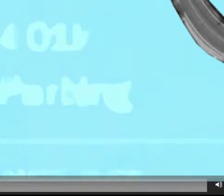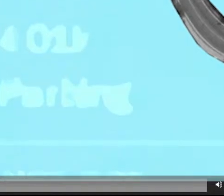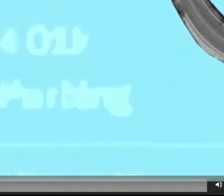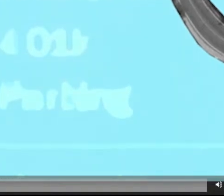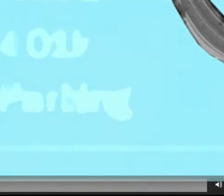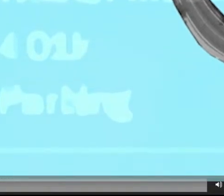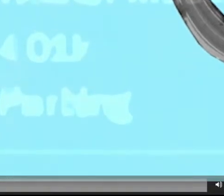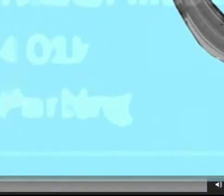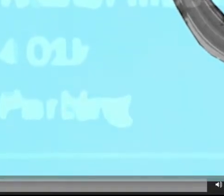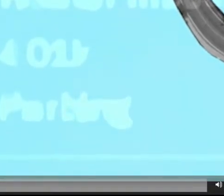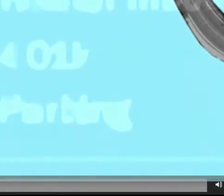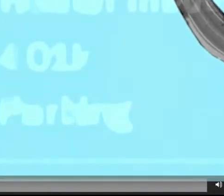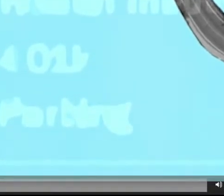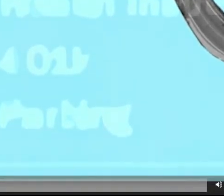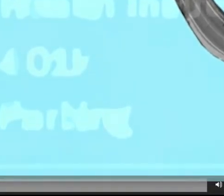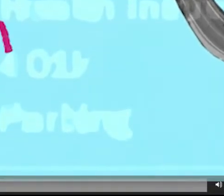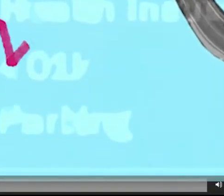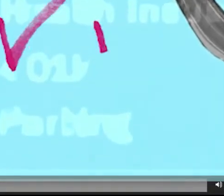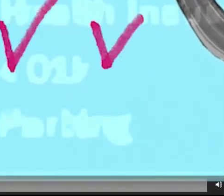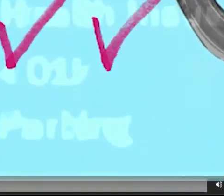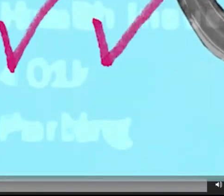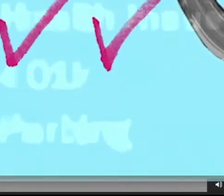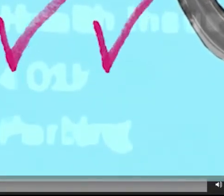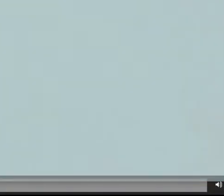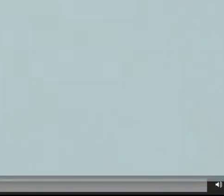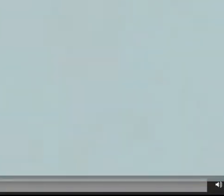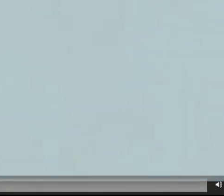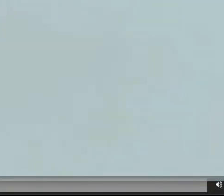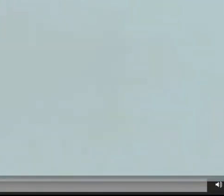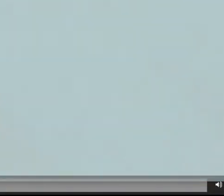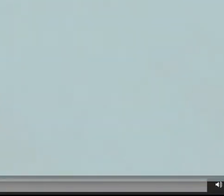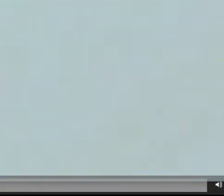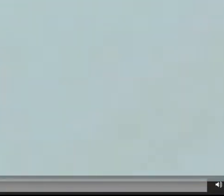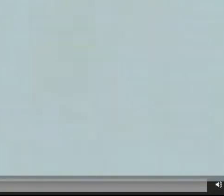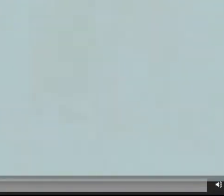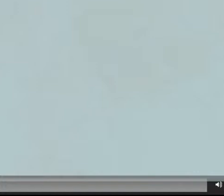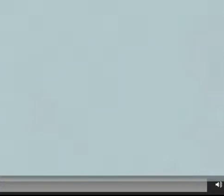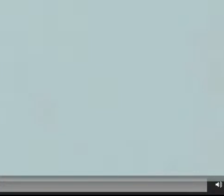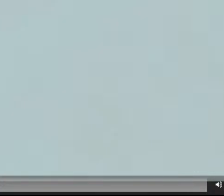process with an easy step-by-step checklist that you can find on the website,